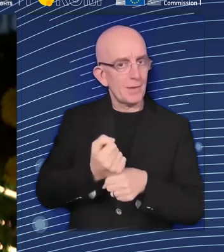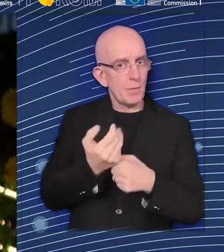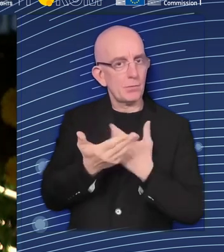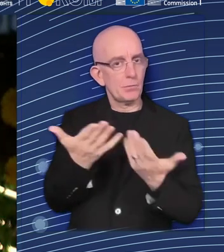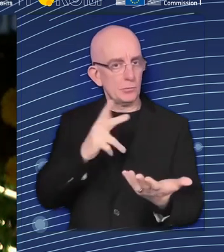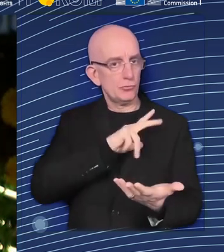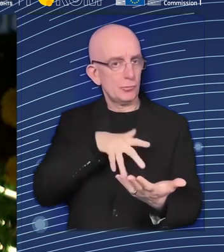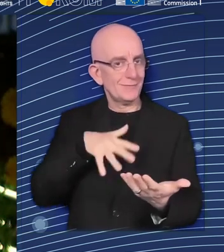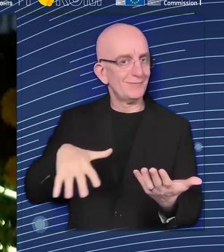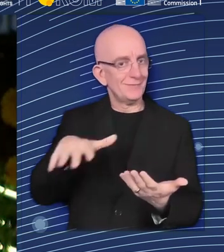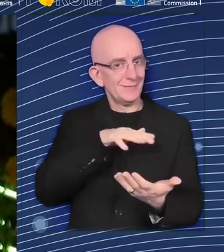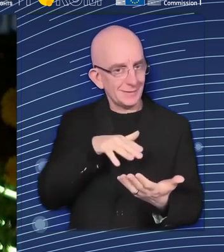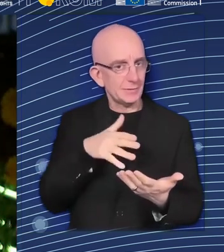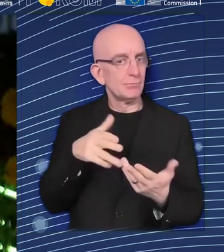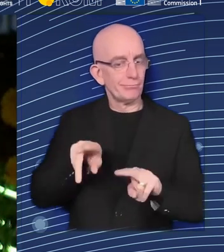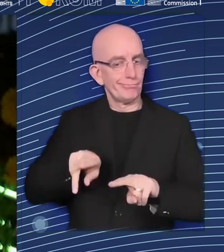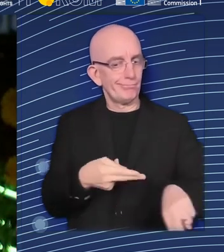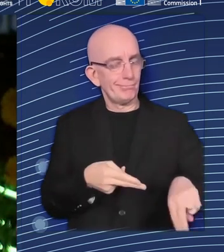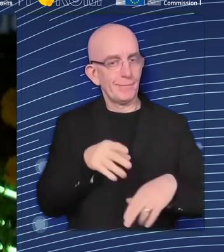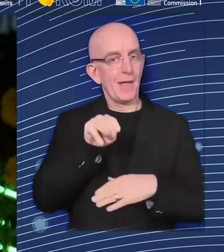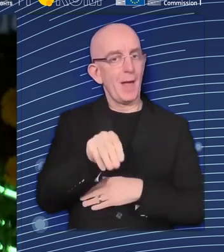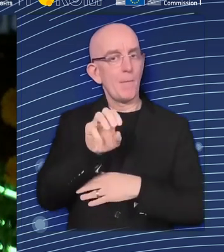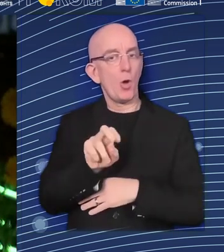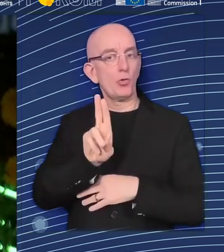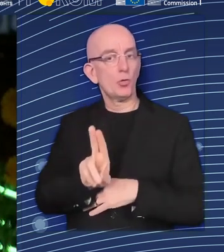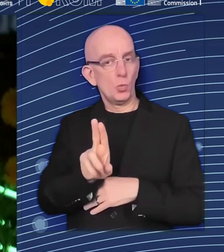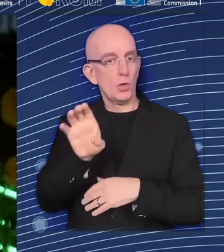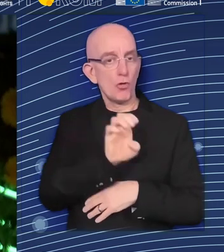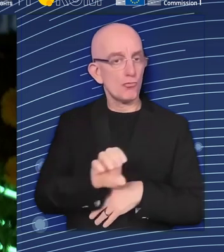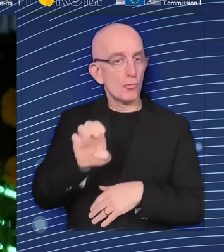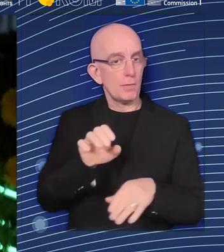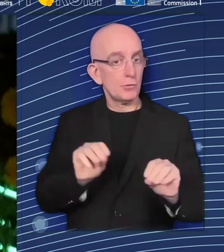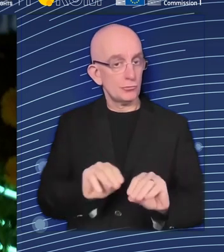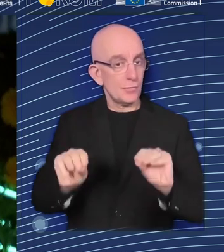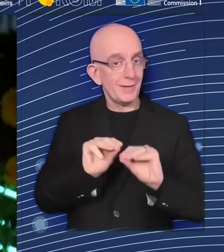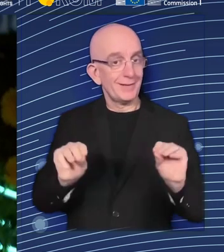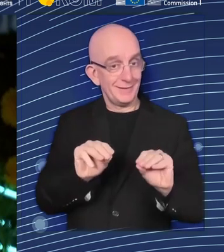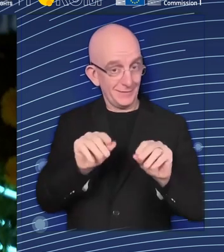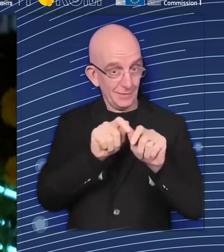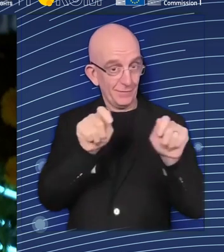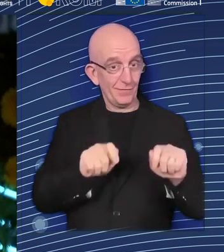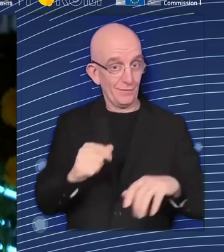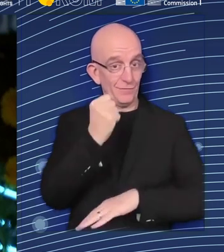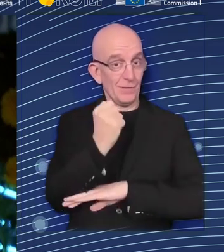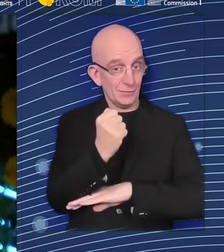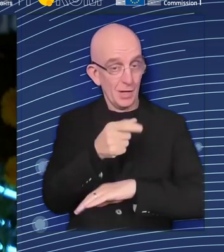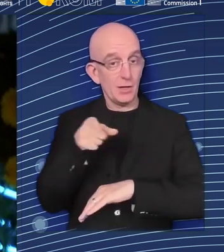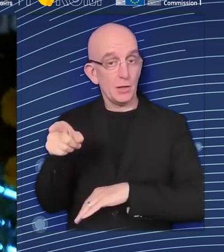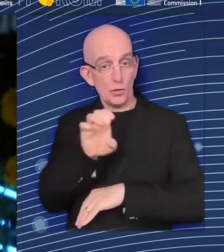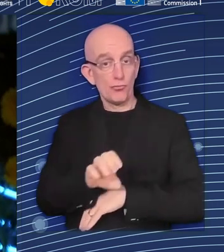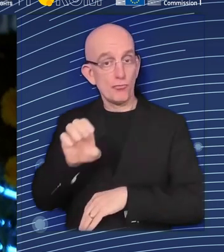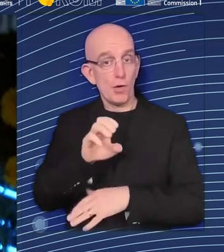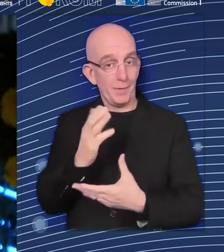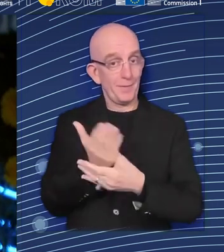in its reconstruction without delay. The final round of parallel sessions featured experts from European